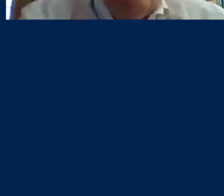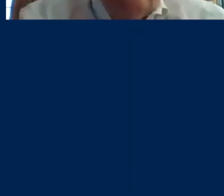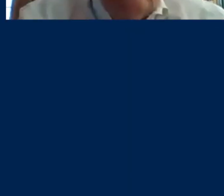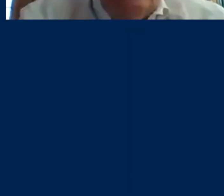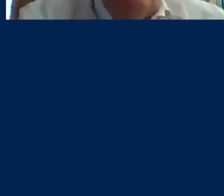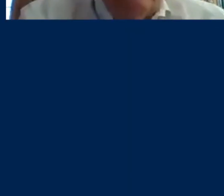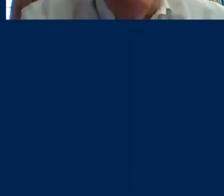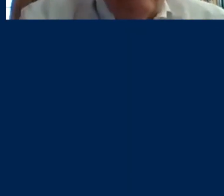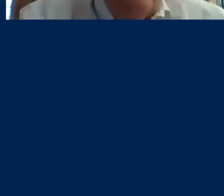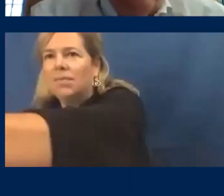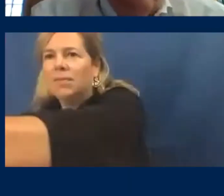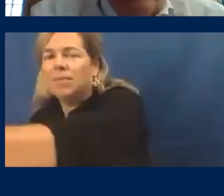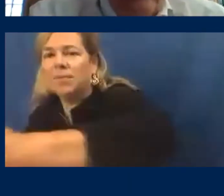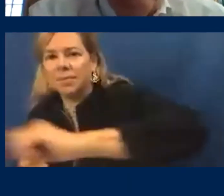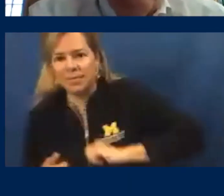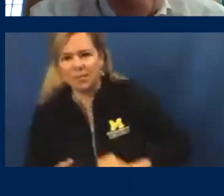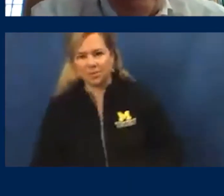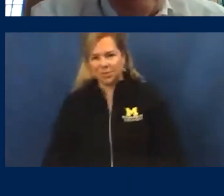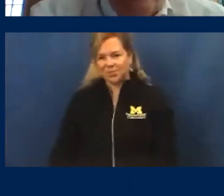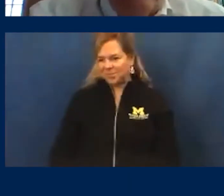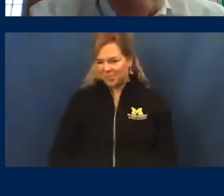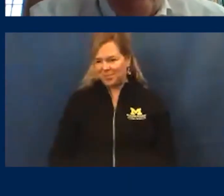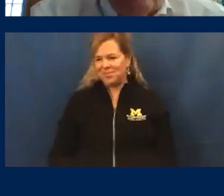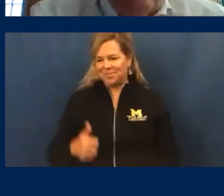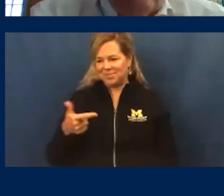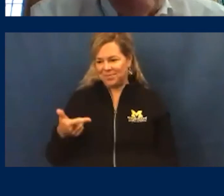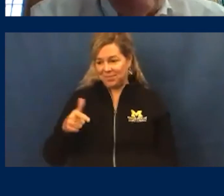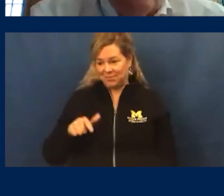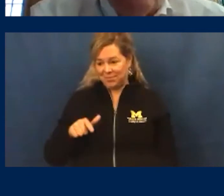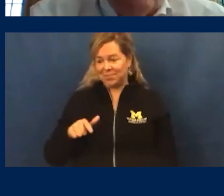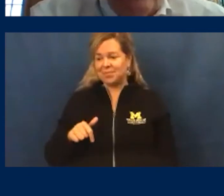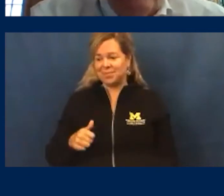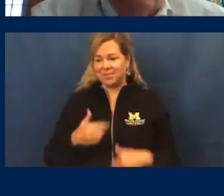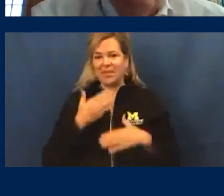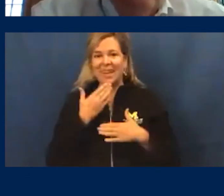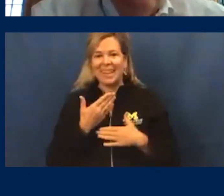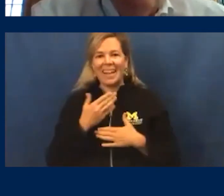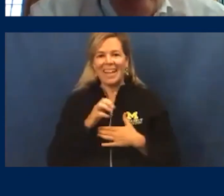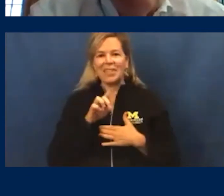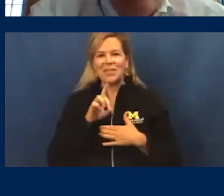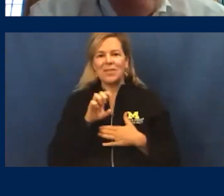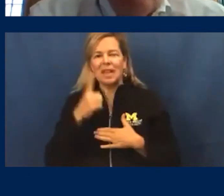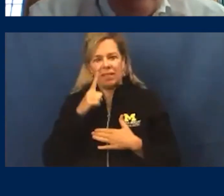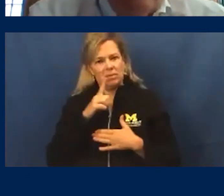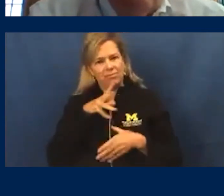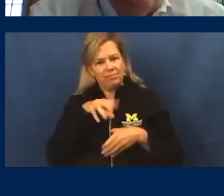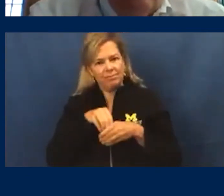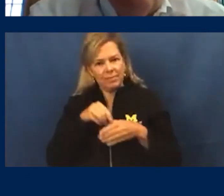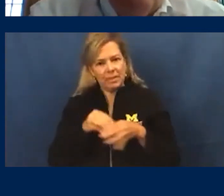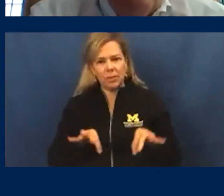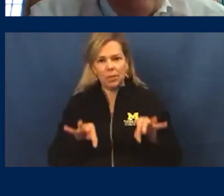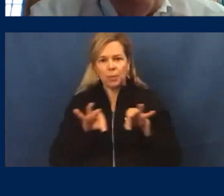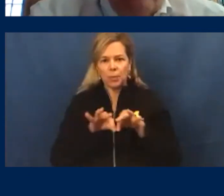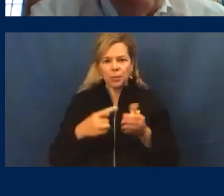Thank you, David, for the invitation to participate in this important discussion today. I'll just say by way of